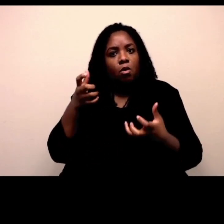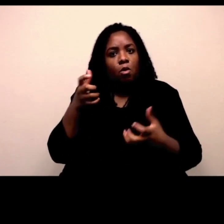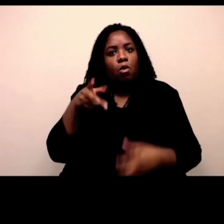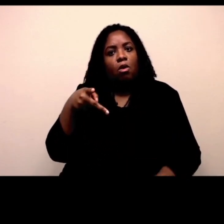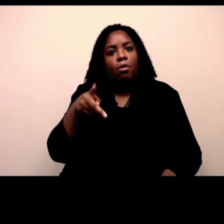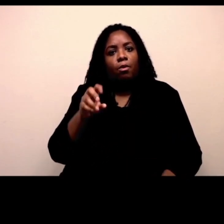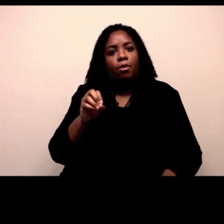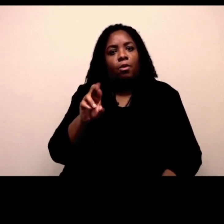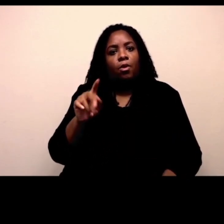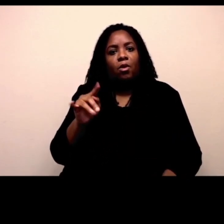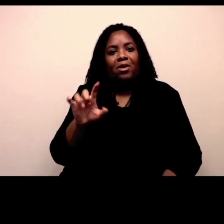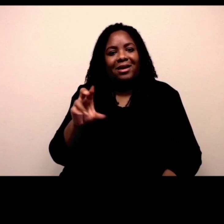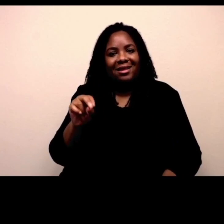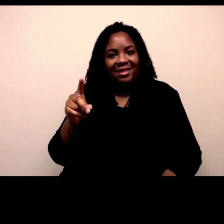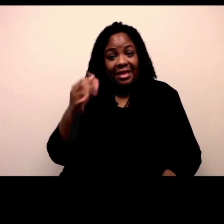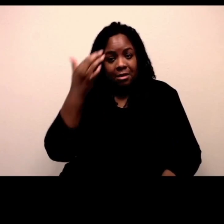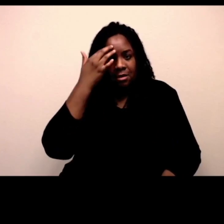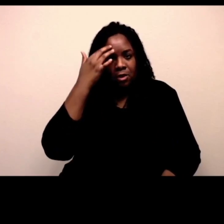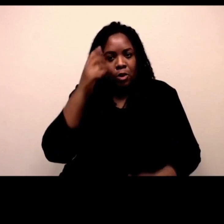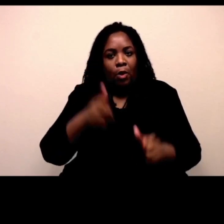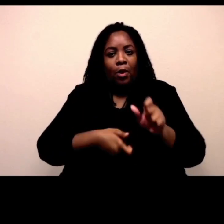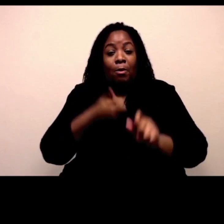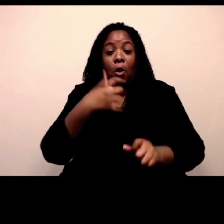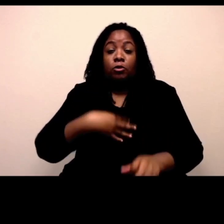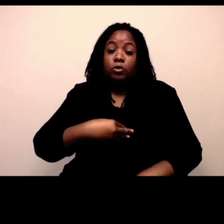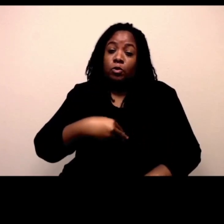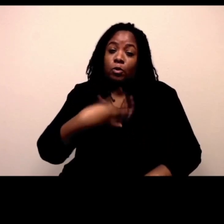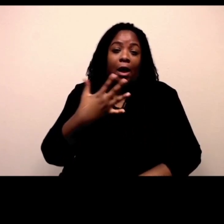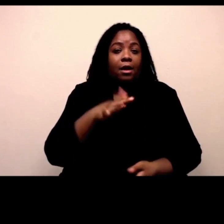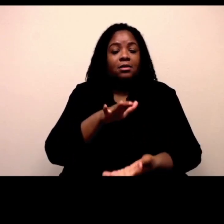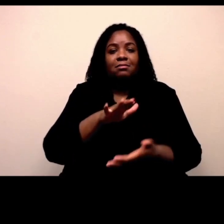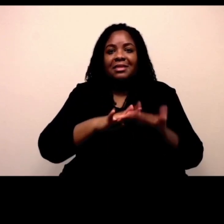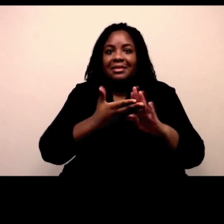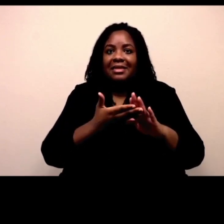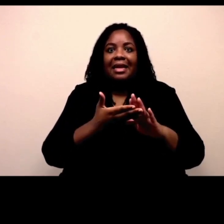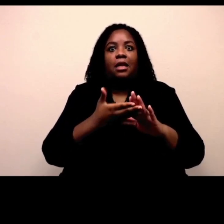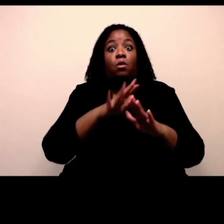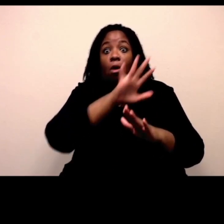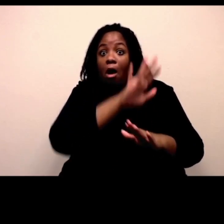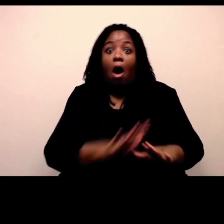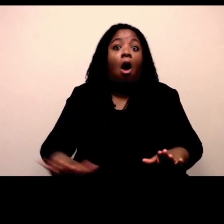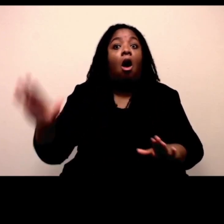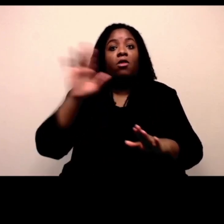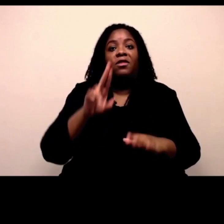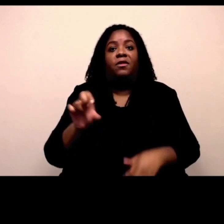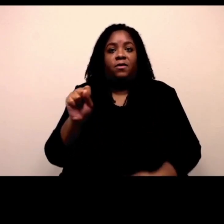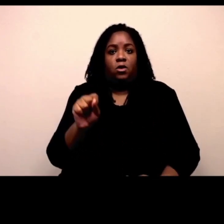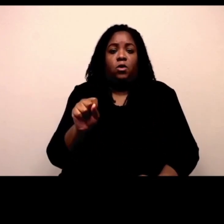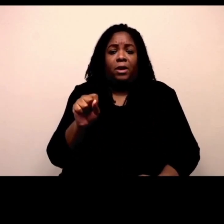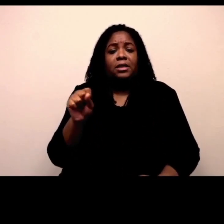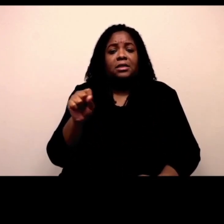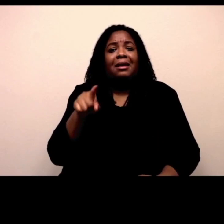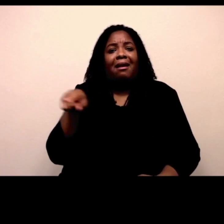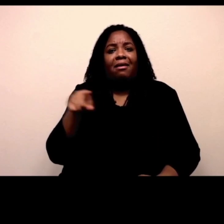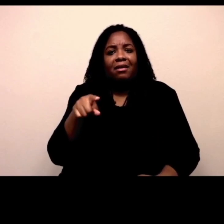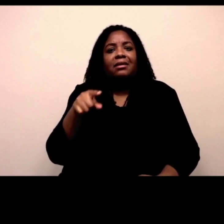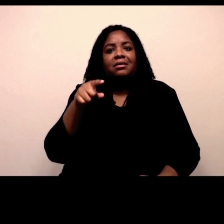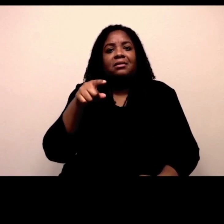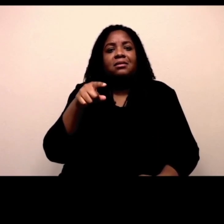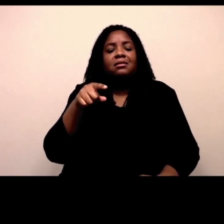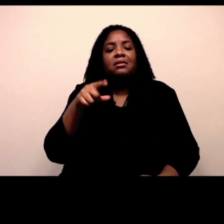known for being the whitest city in the country. And it was usually African-American parents who wanted their kids to have an